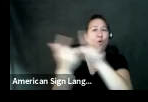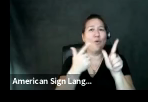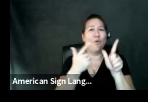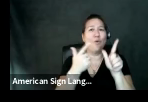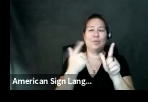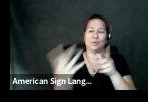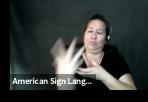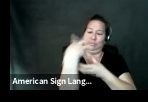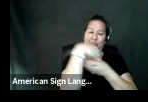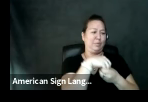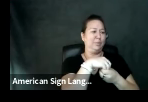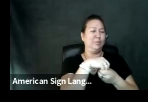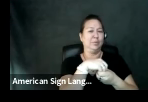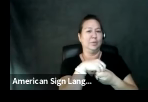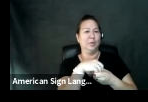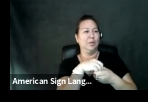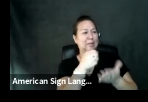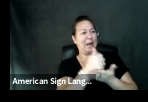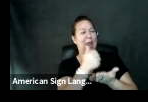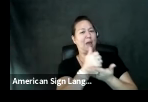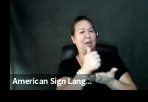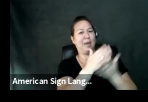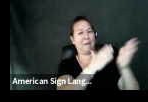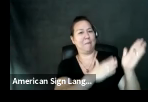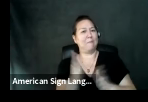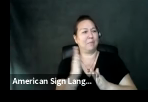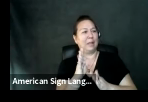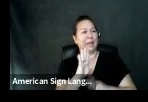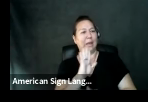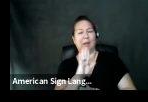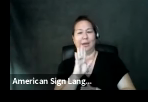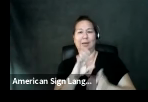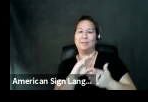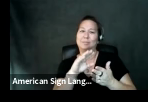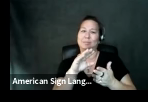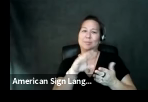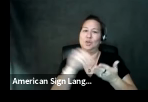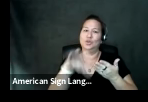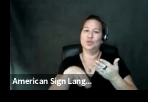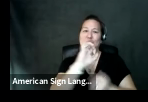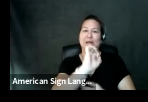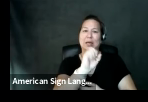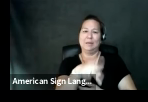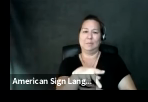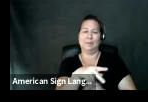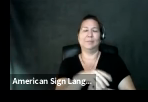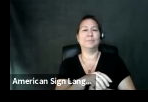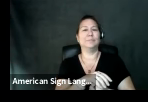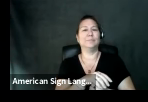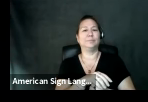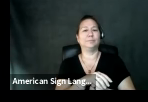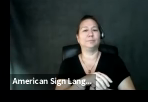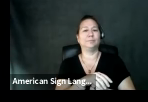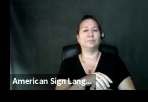see the student as a whole child and being able to look at that all of that. And then also just